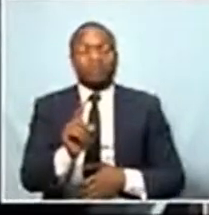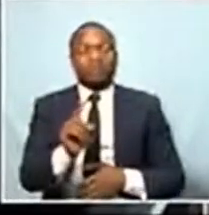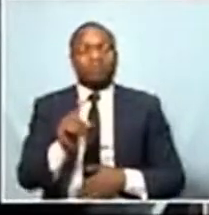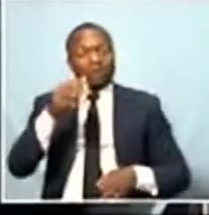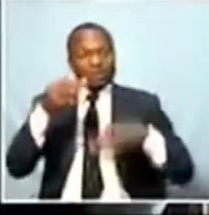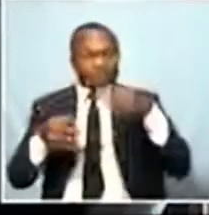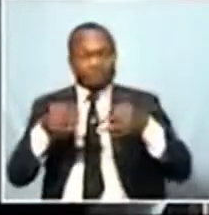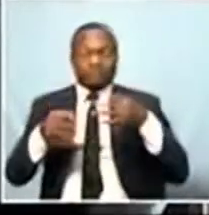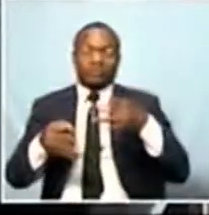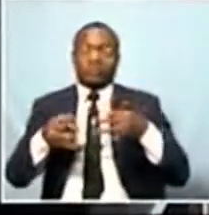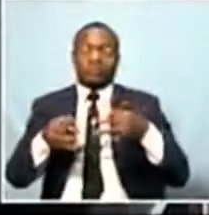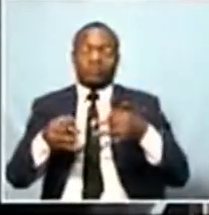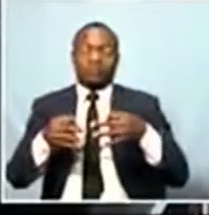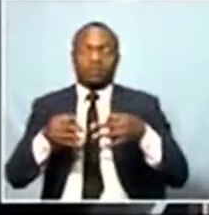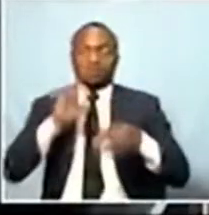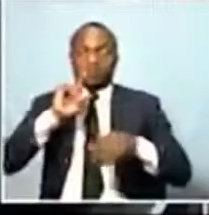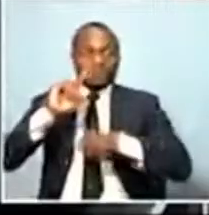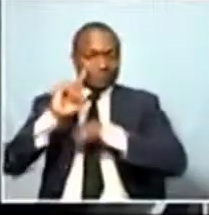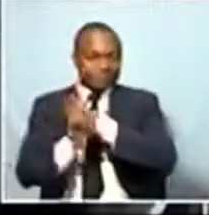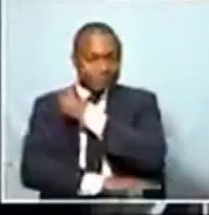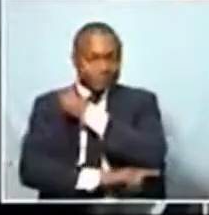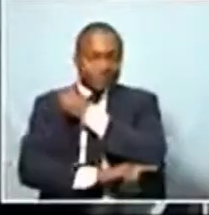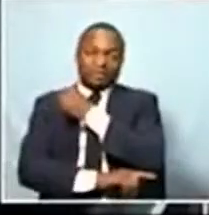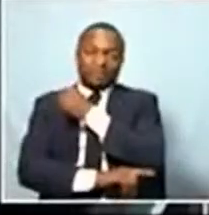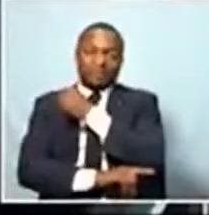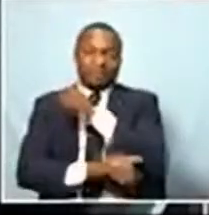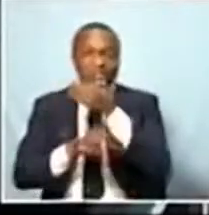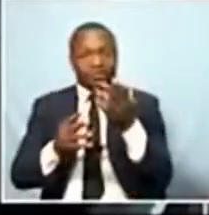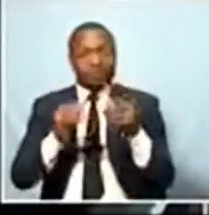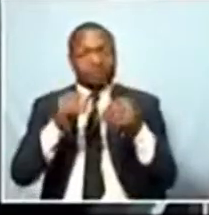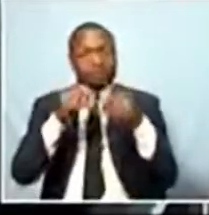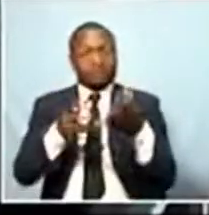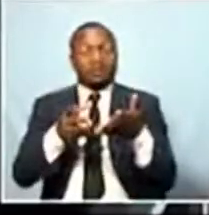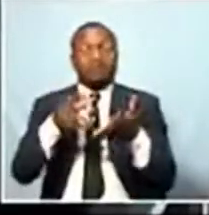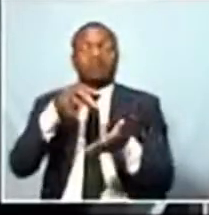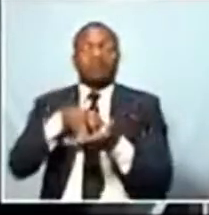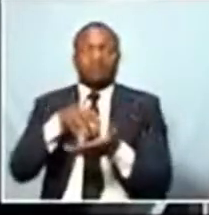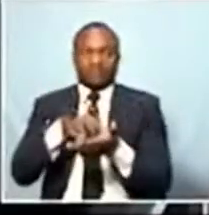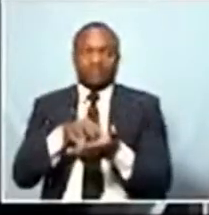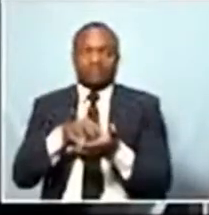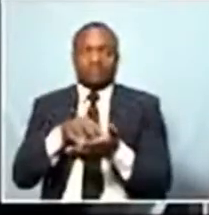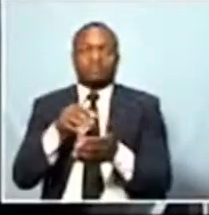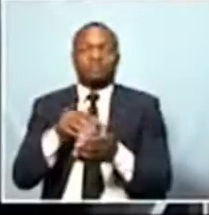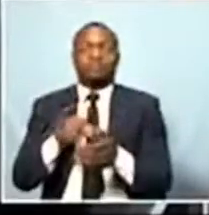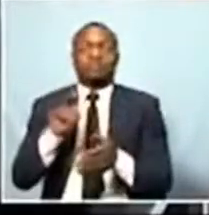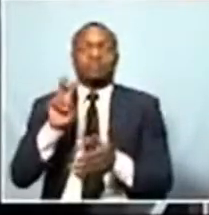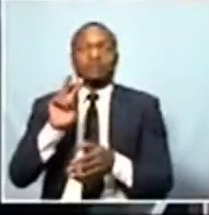to be charged within 24 hours as per the provisions of the law. Thank you so much.